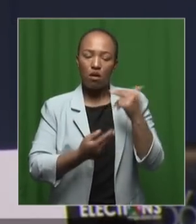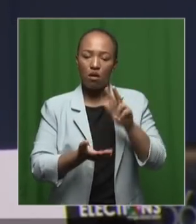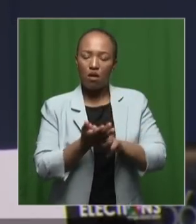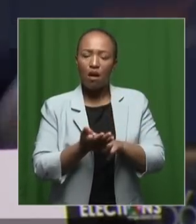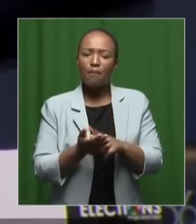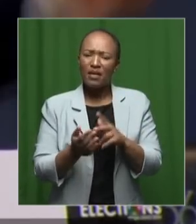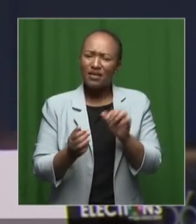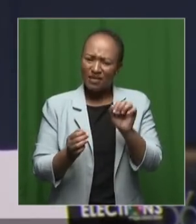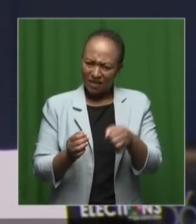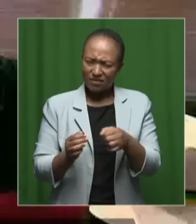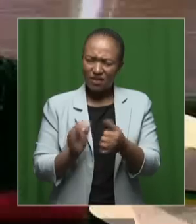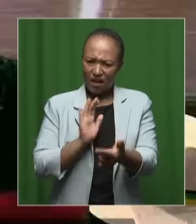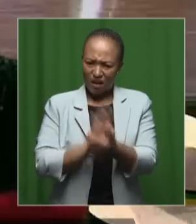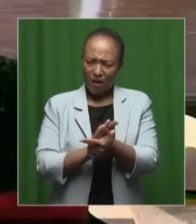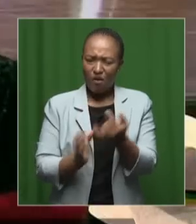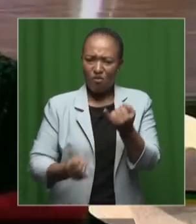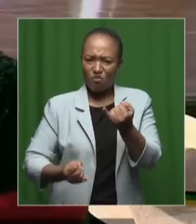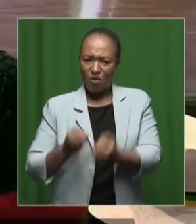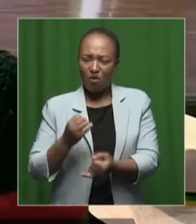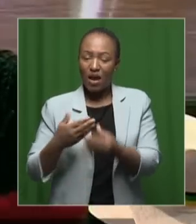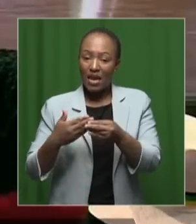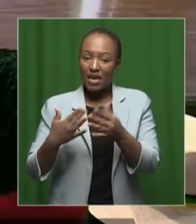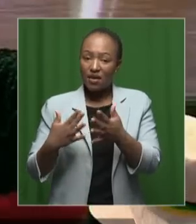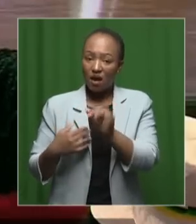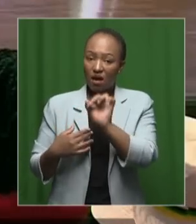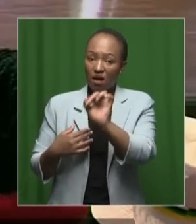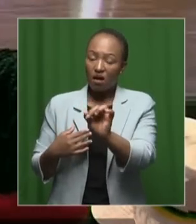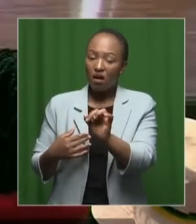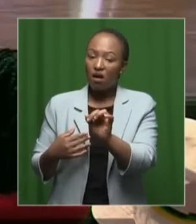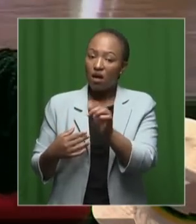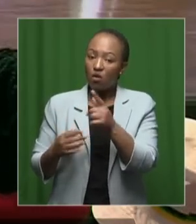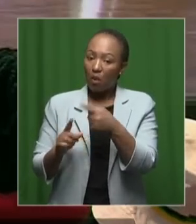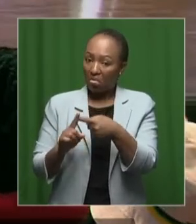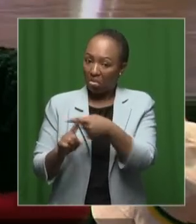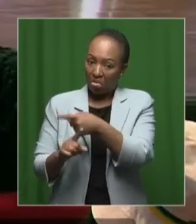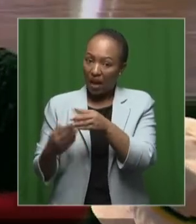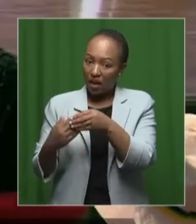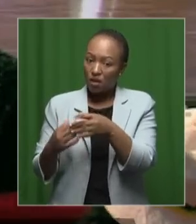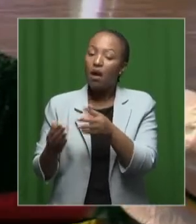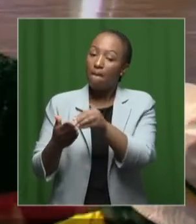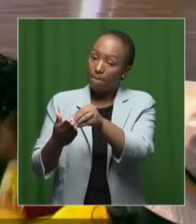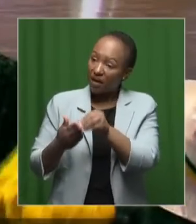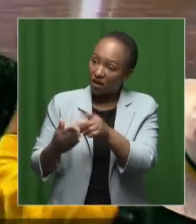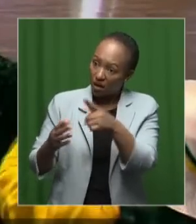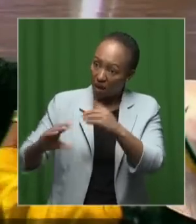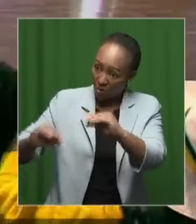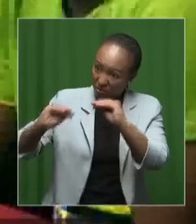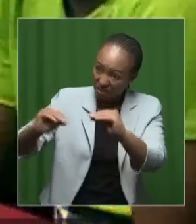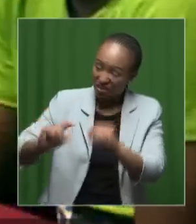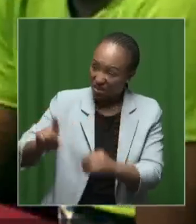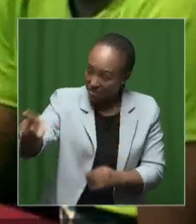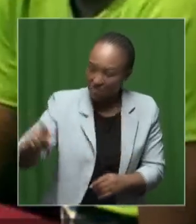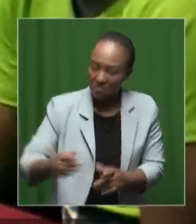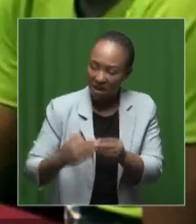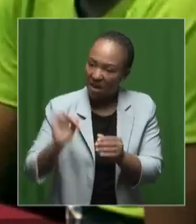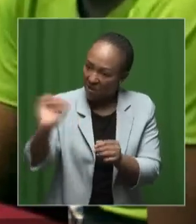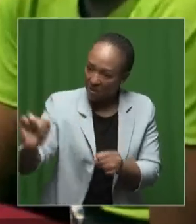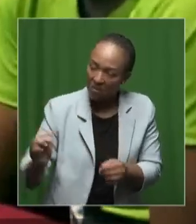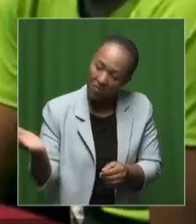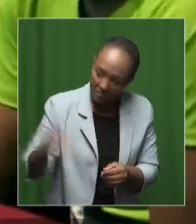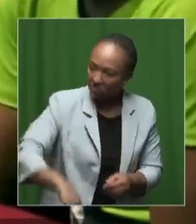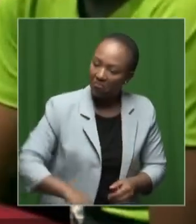the Act. Your leader was misleading you. Bring him here for education, and I'll show him all the areas that need the Act to be